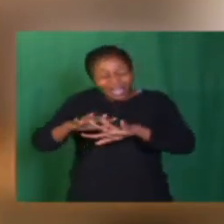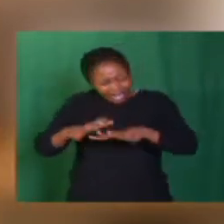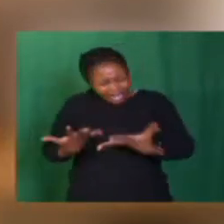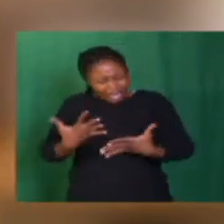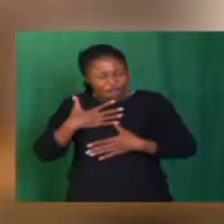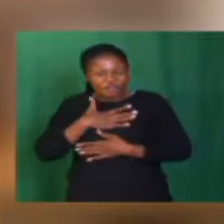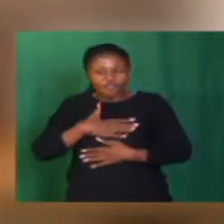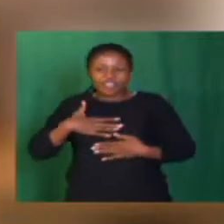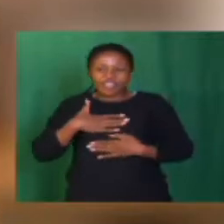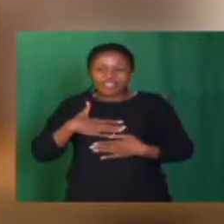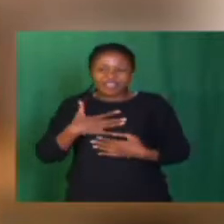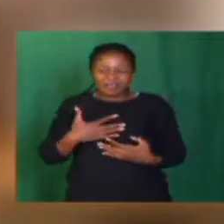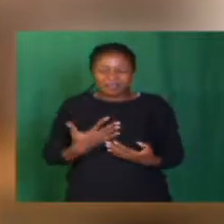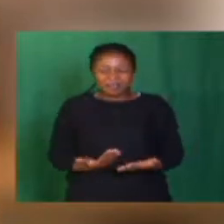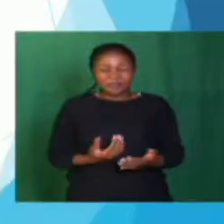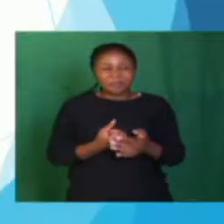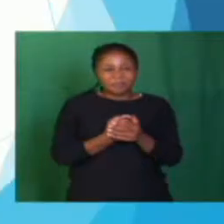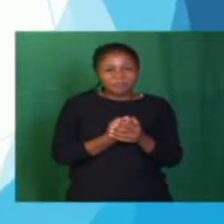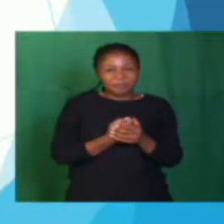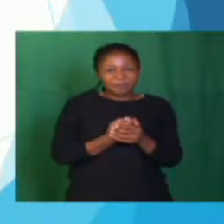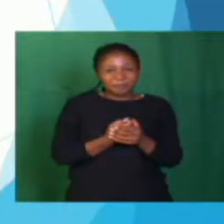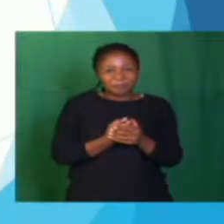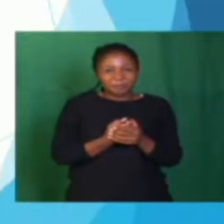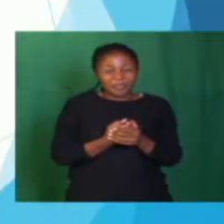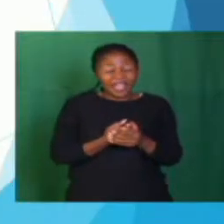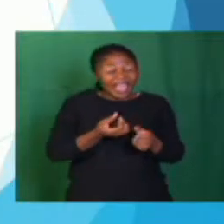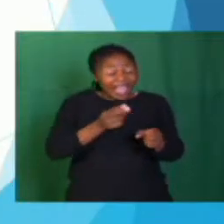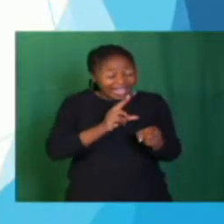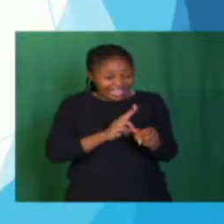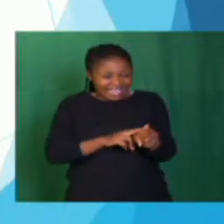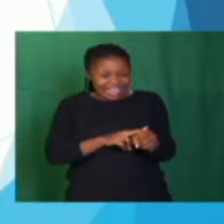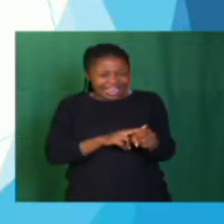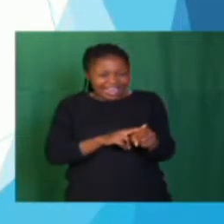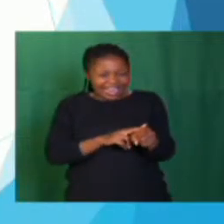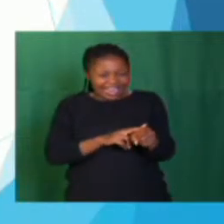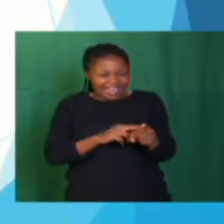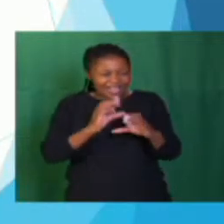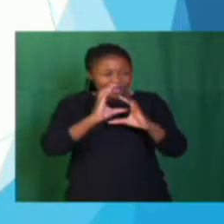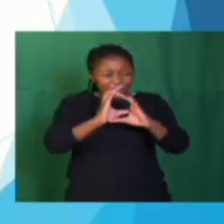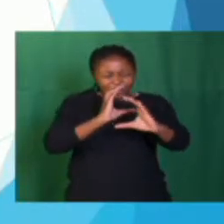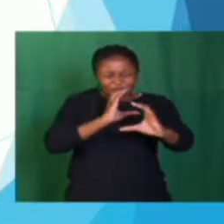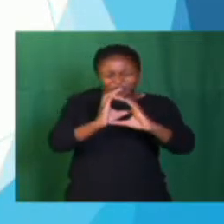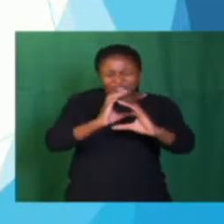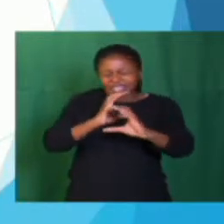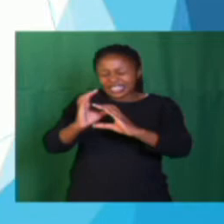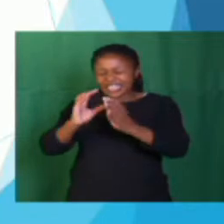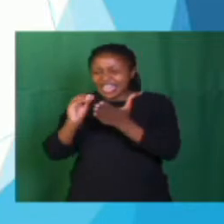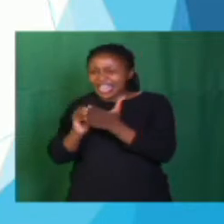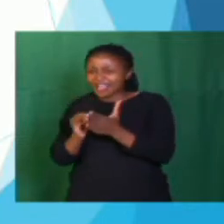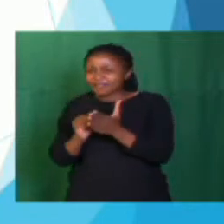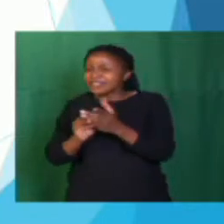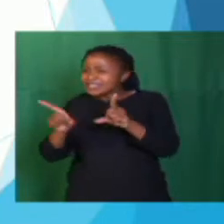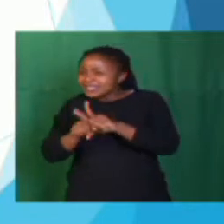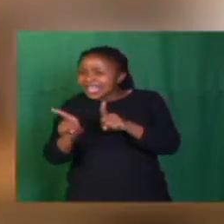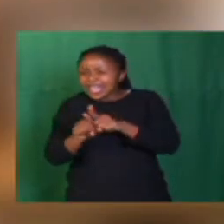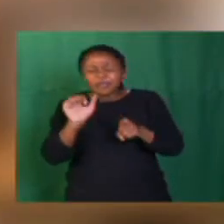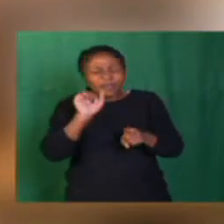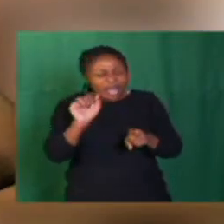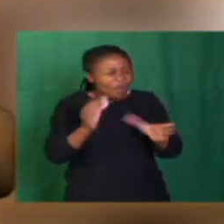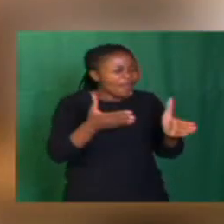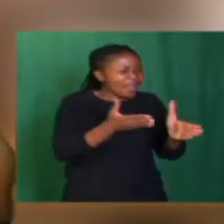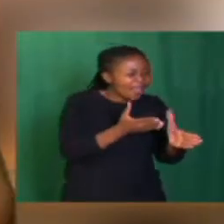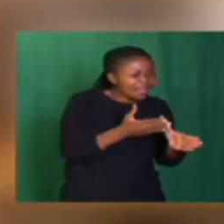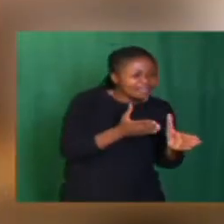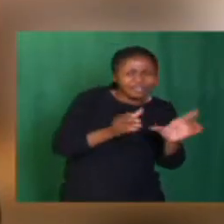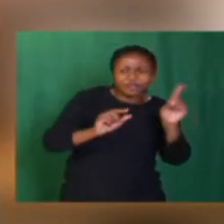emotion. Also, engage in conversation and contribute effectively to help move the